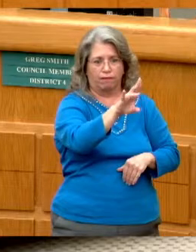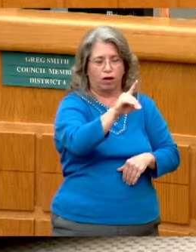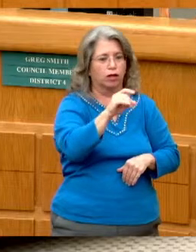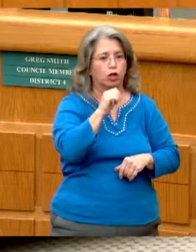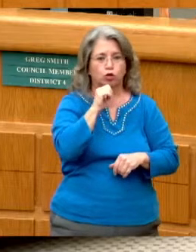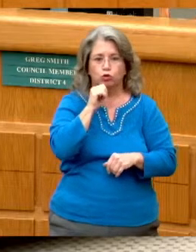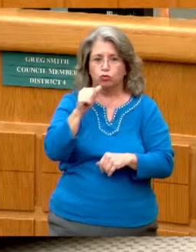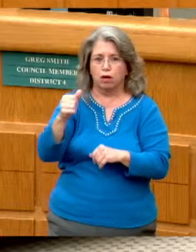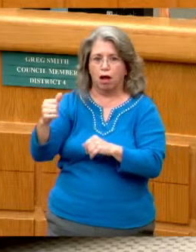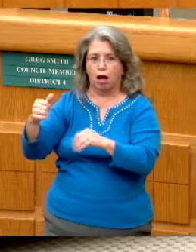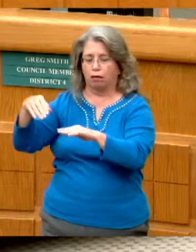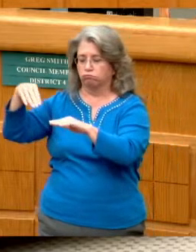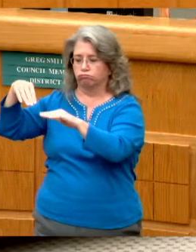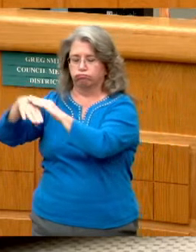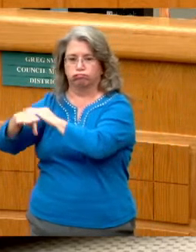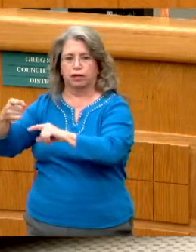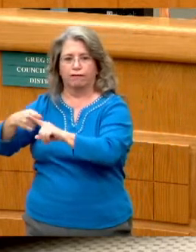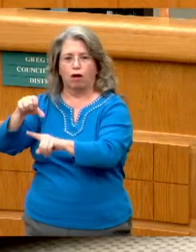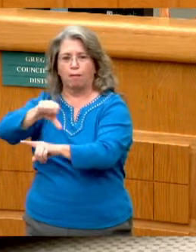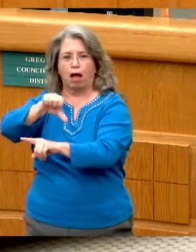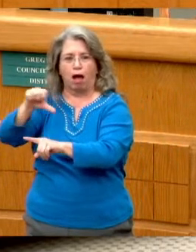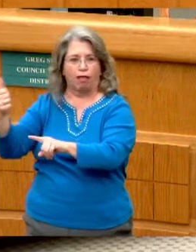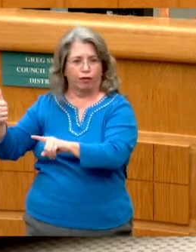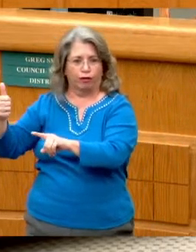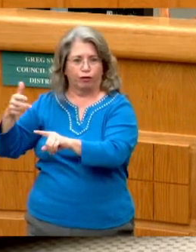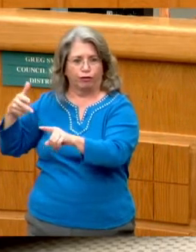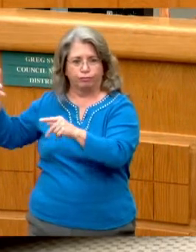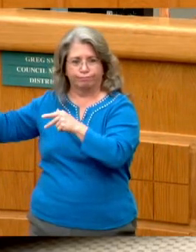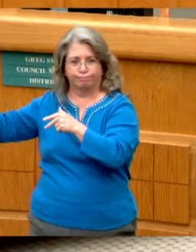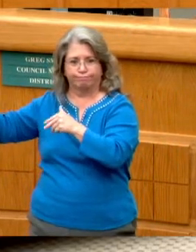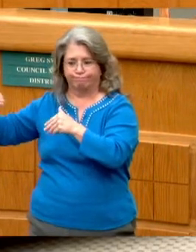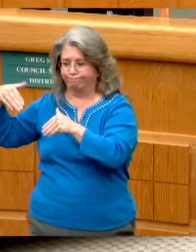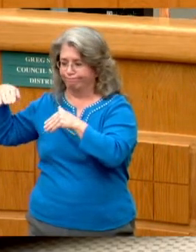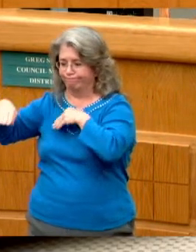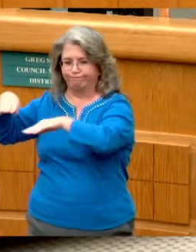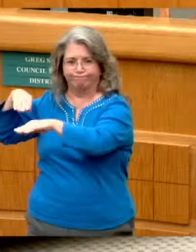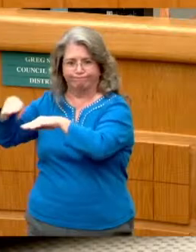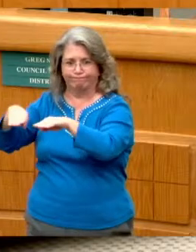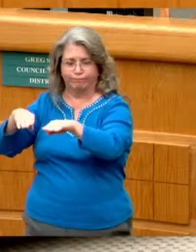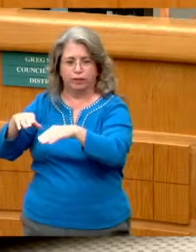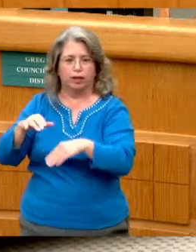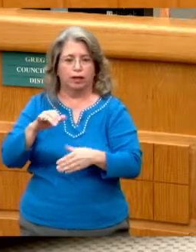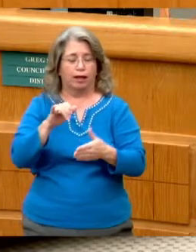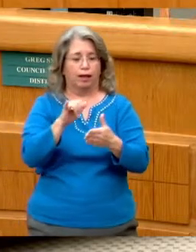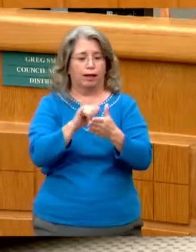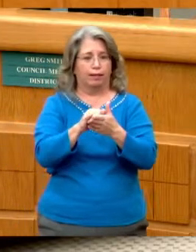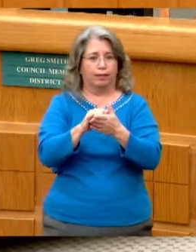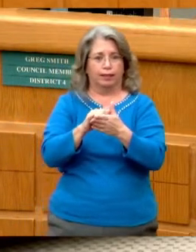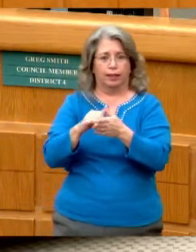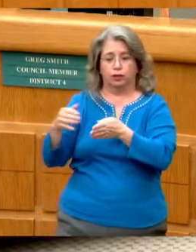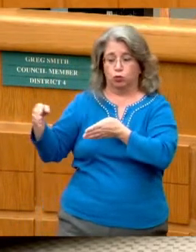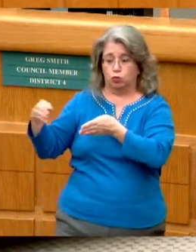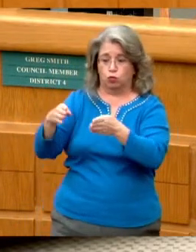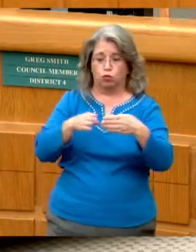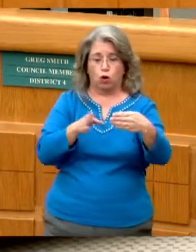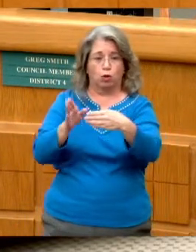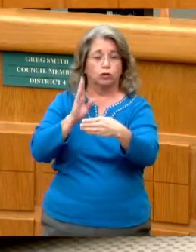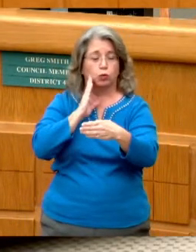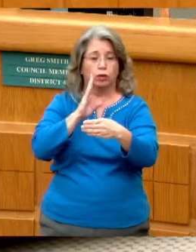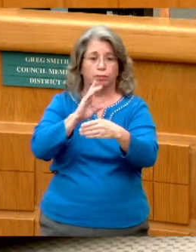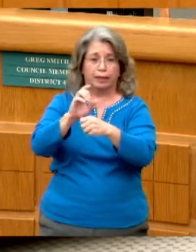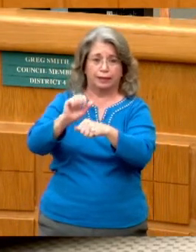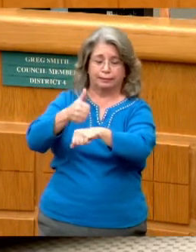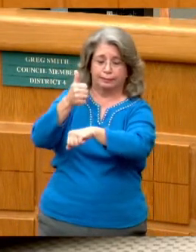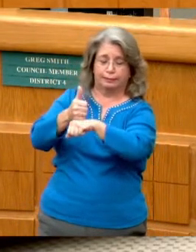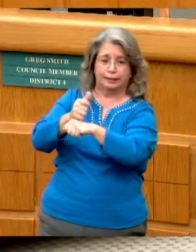if you're going to attend these two events. These roads are specifically designated, and of course there will be signage, for